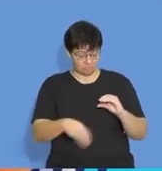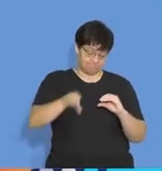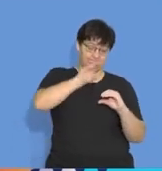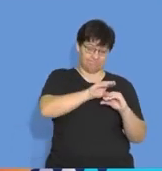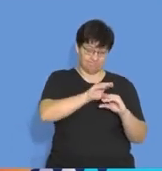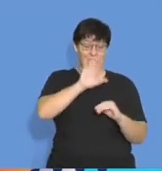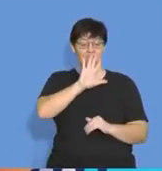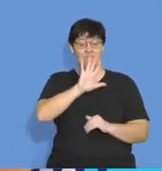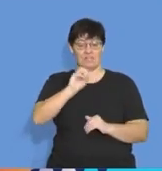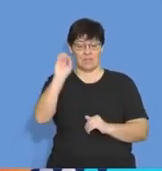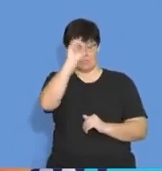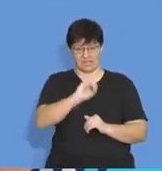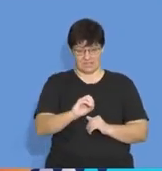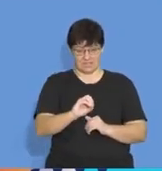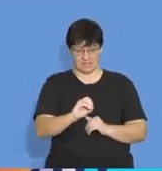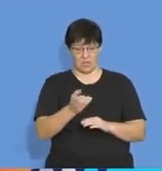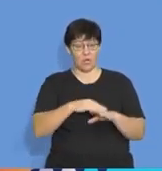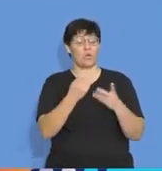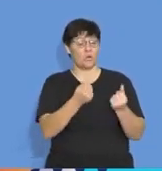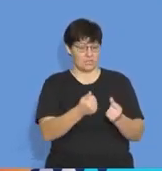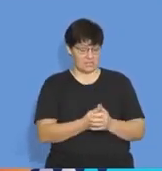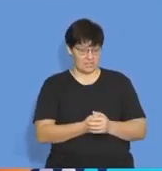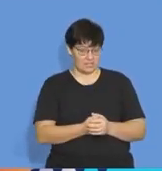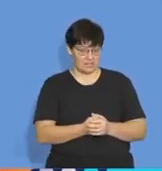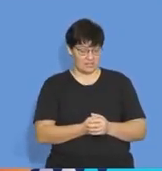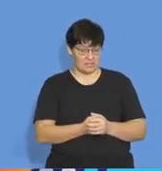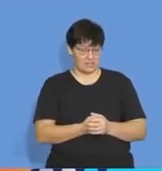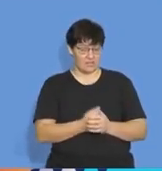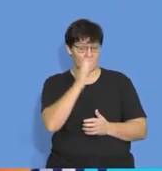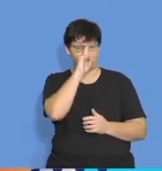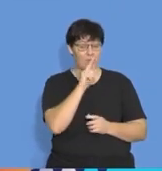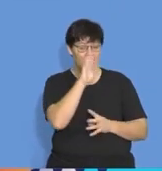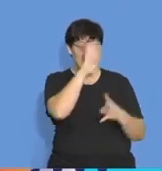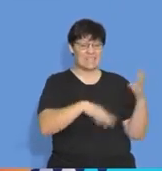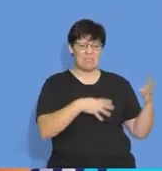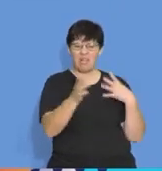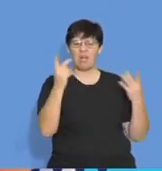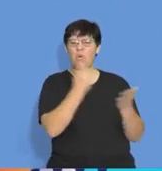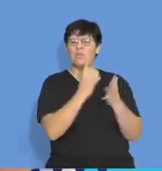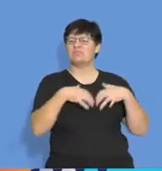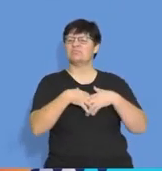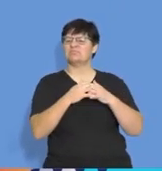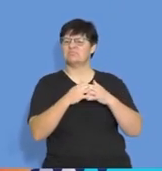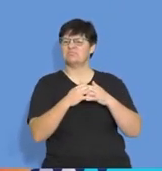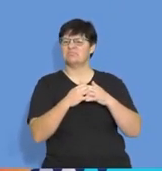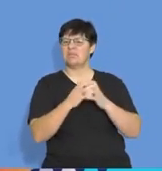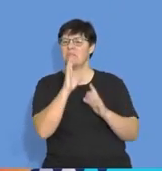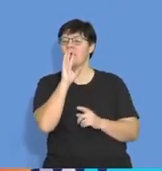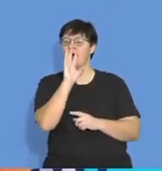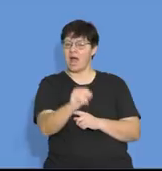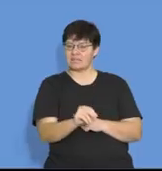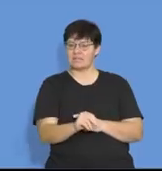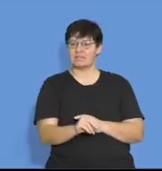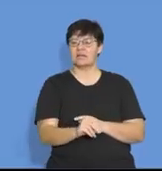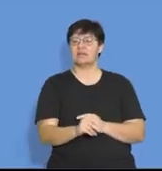50% on cost. In other words, remember the table that you always draw up? I've always asked you to draw up this